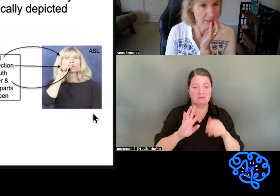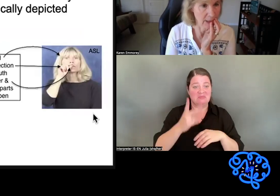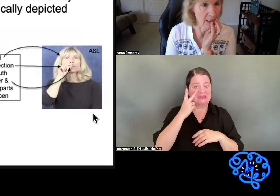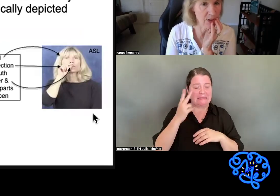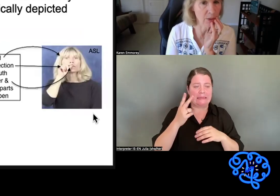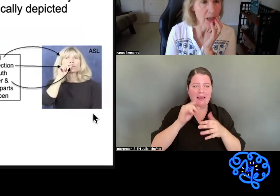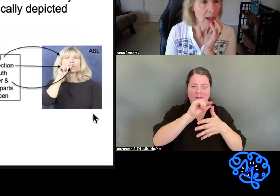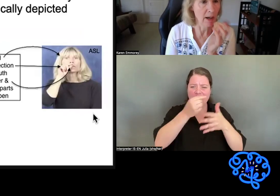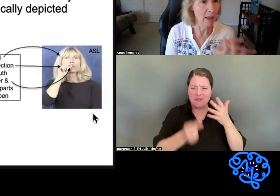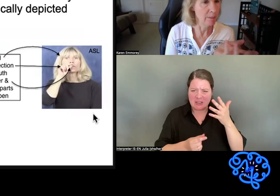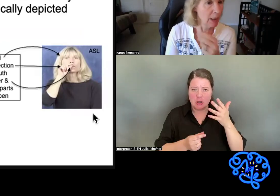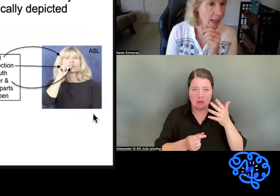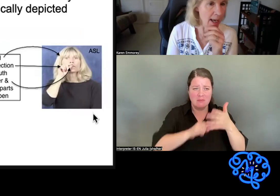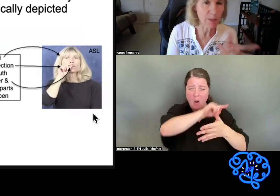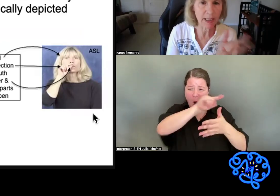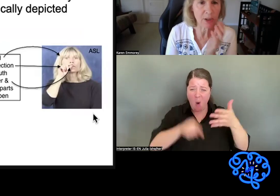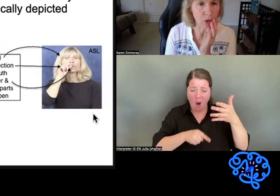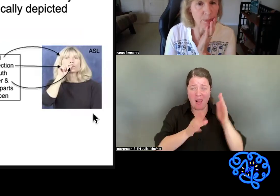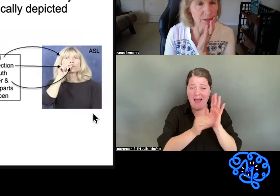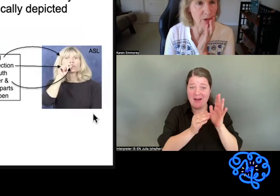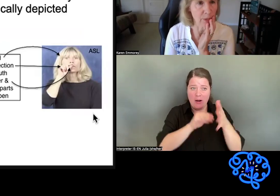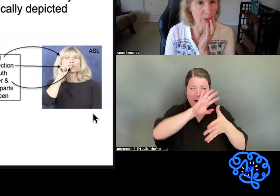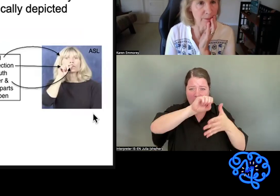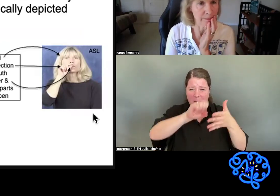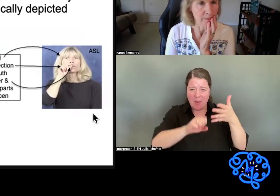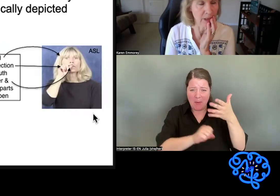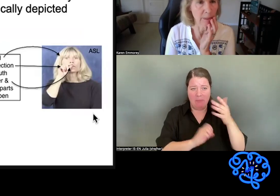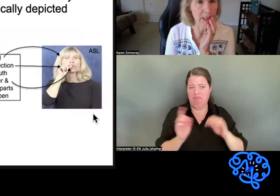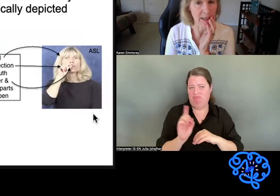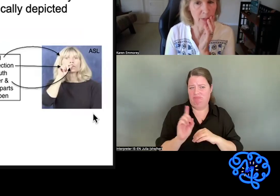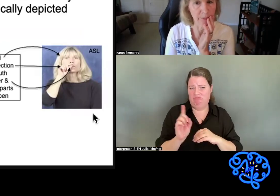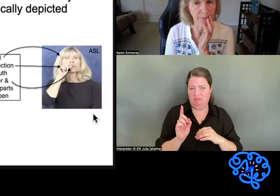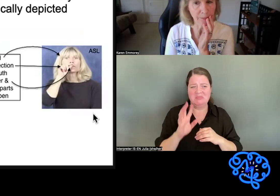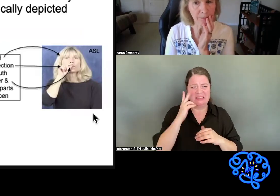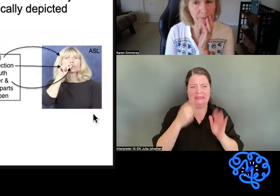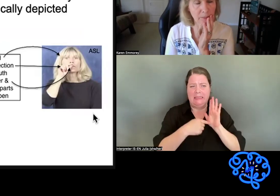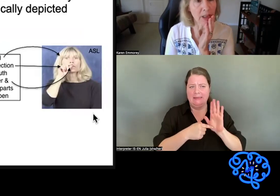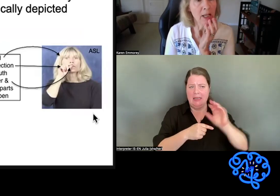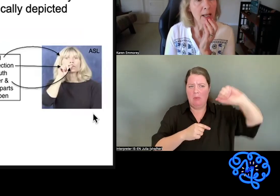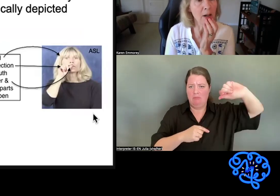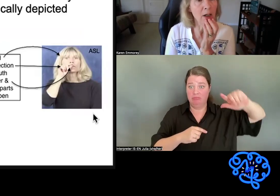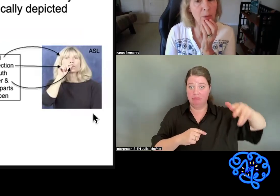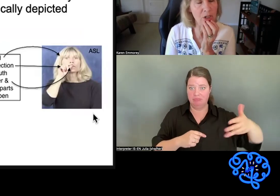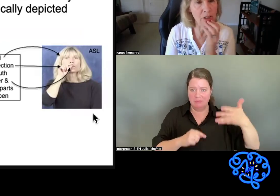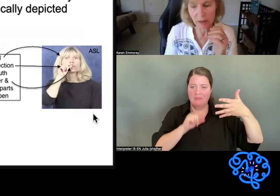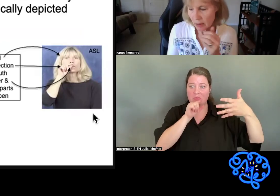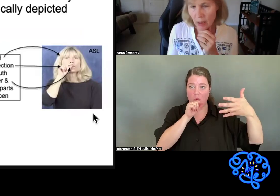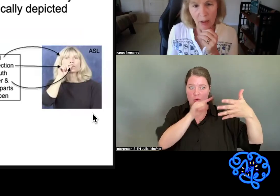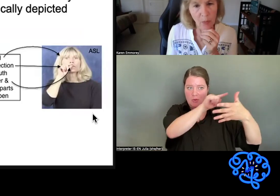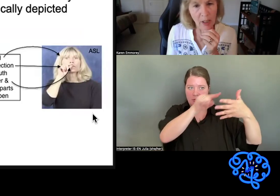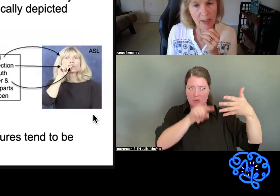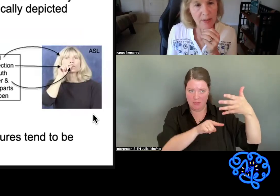depicted. Okay, so has a beak and chirps for the bird example. And our